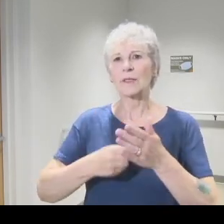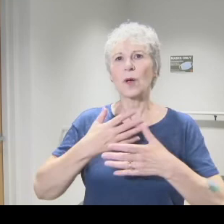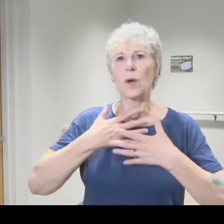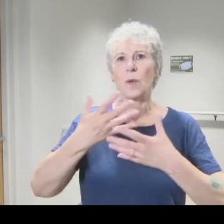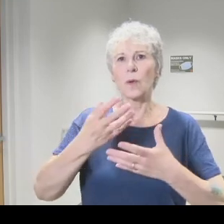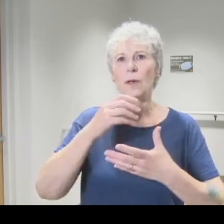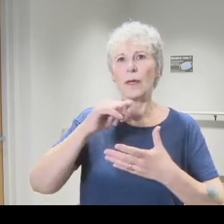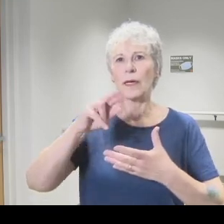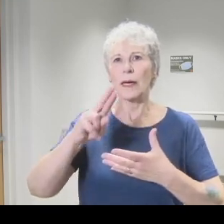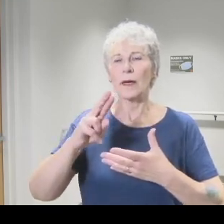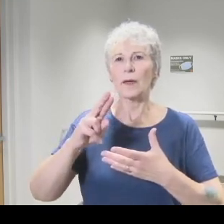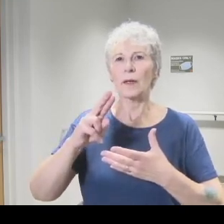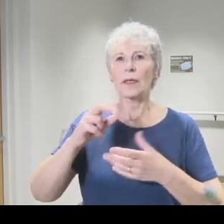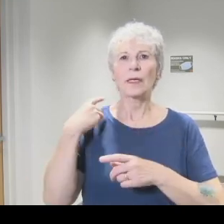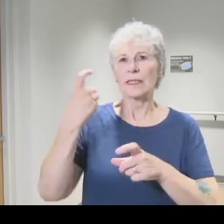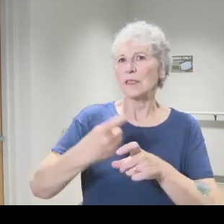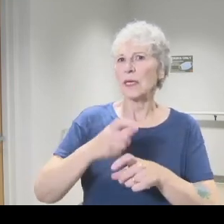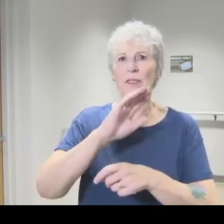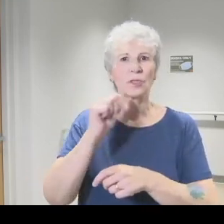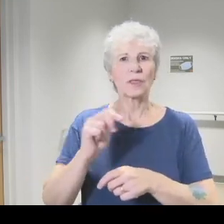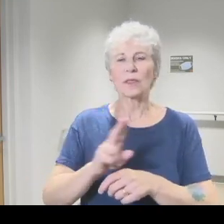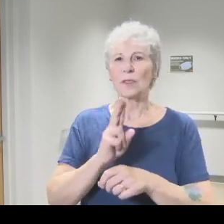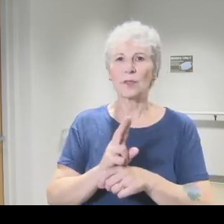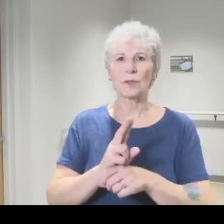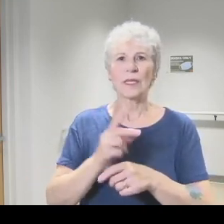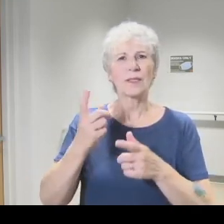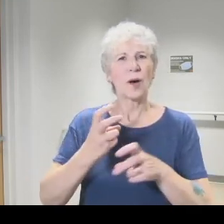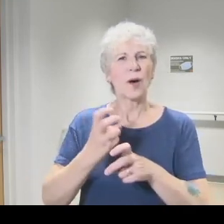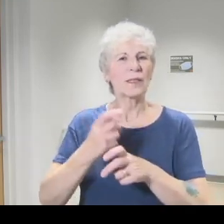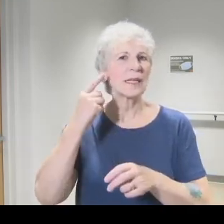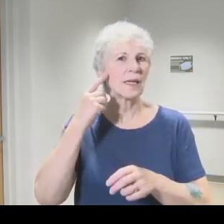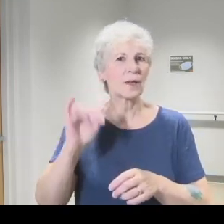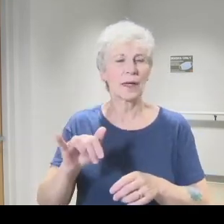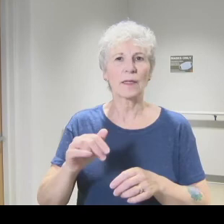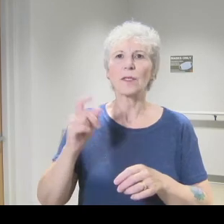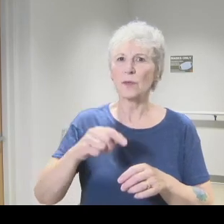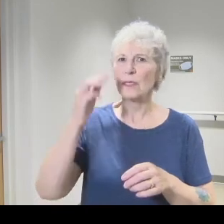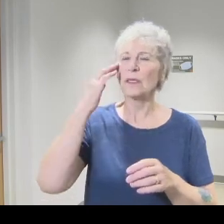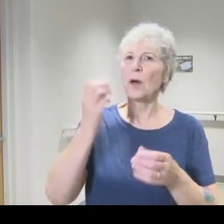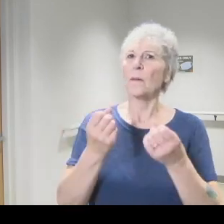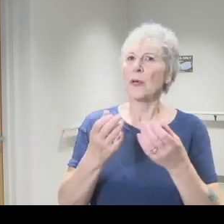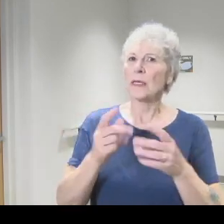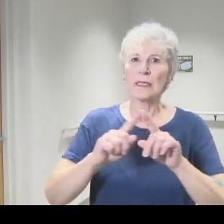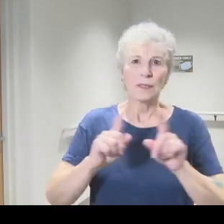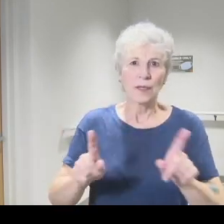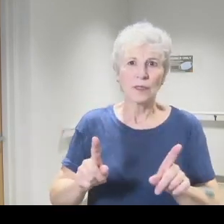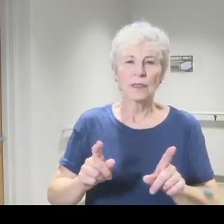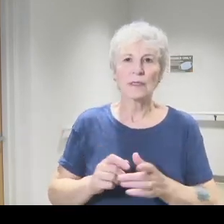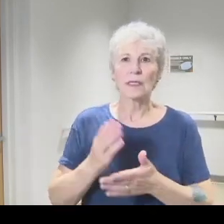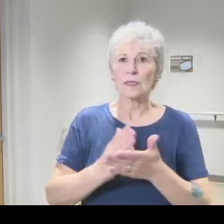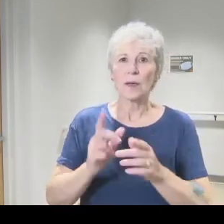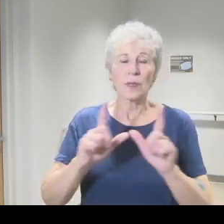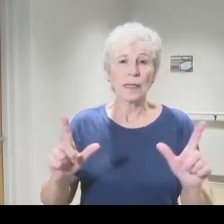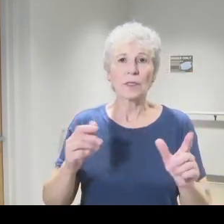aspiration that Spanish does not tend to use. And it's very hard to hear that. So you need to know that there's these differences, because if you don't, some languages